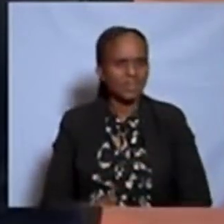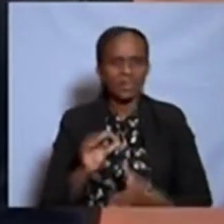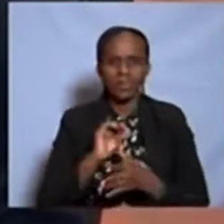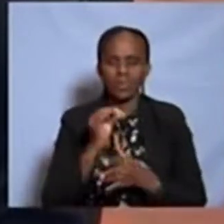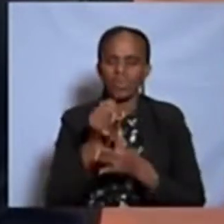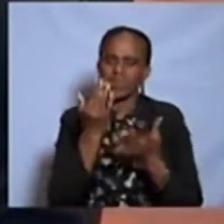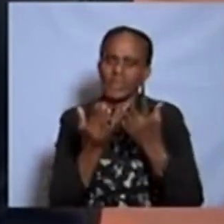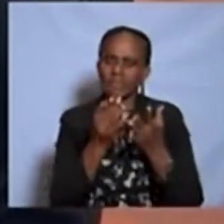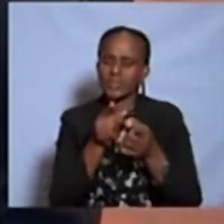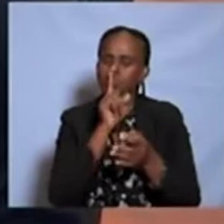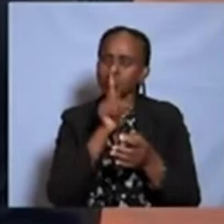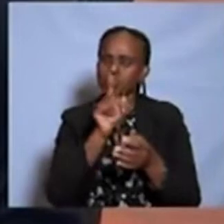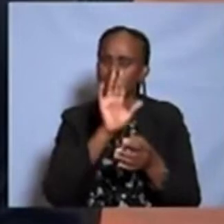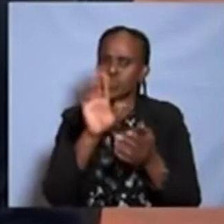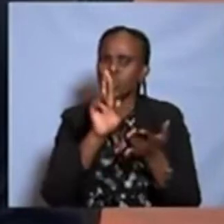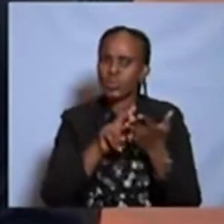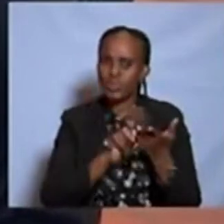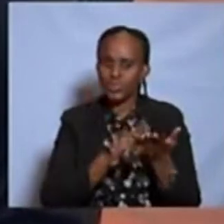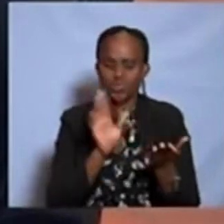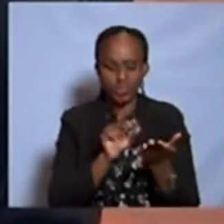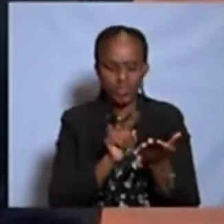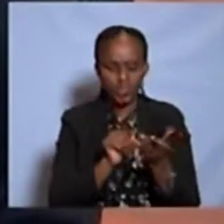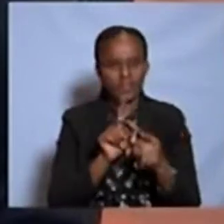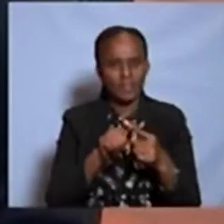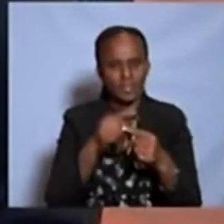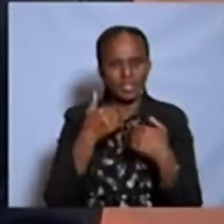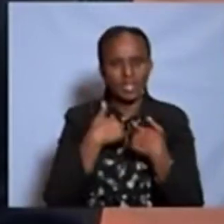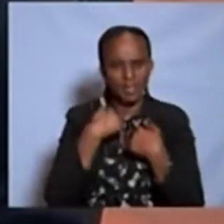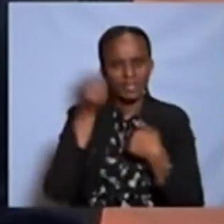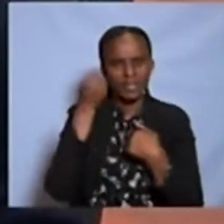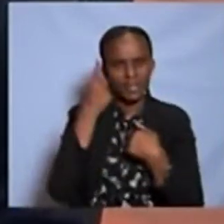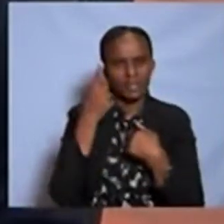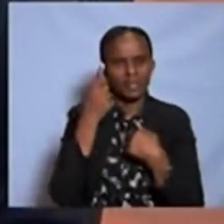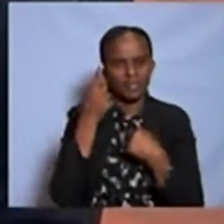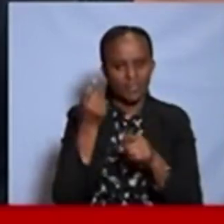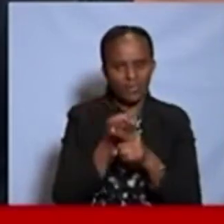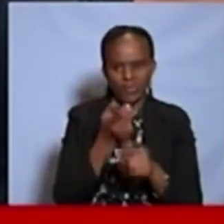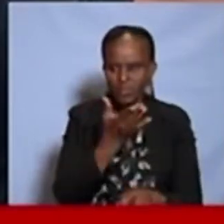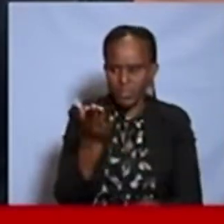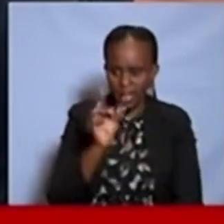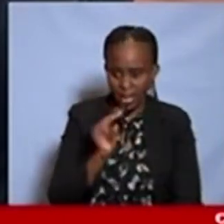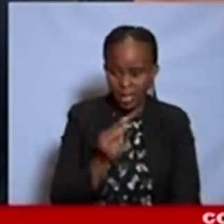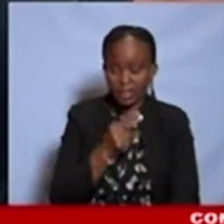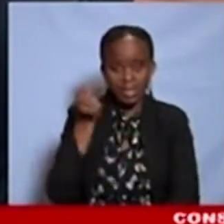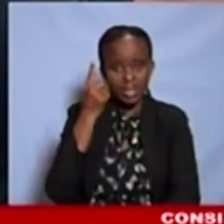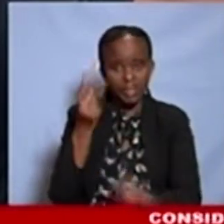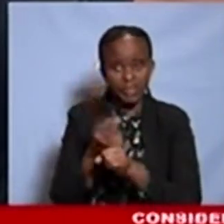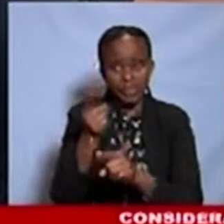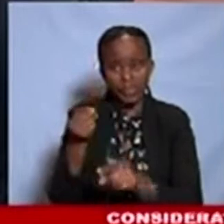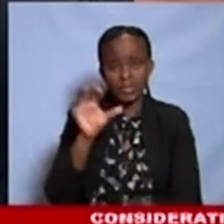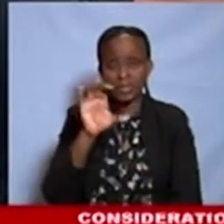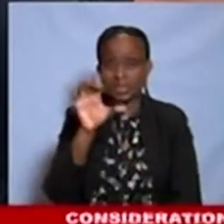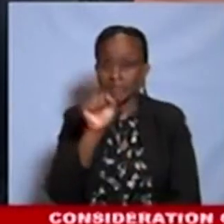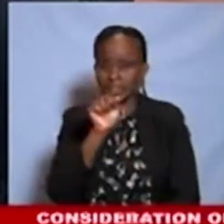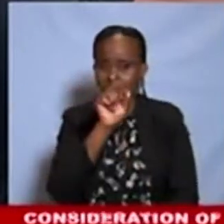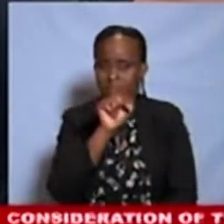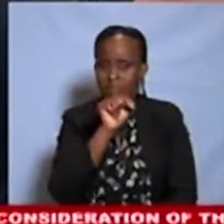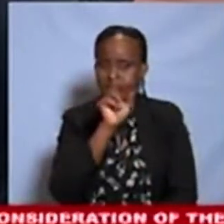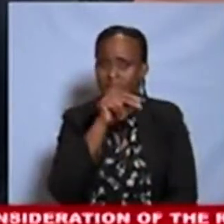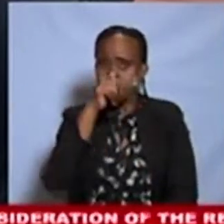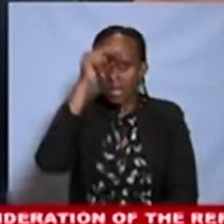that's the report we have. I'd love to understand from you, CS, Namwala.